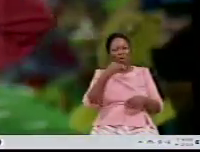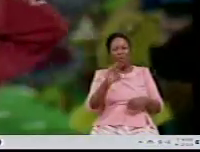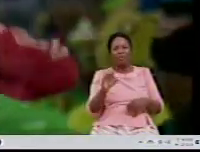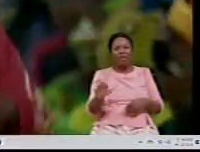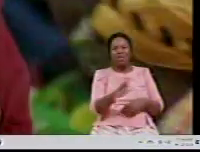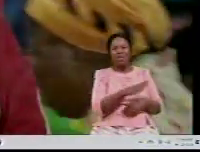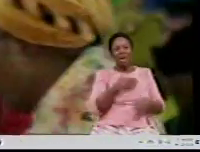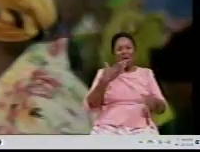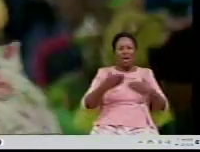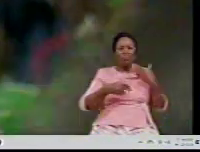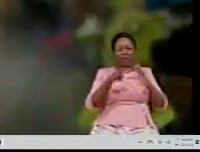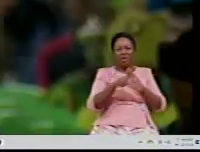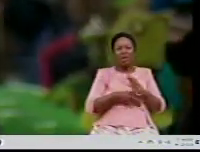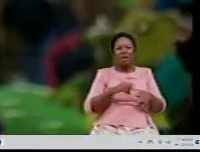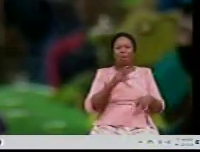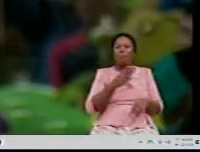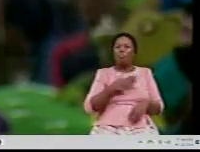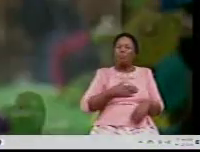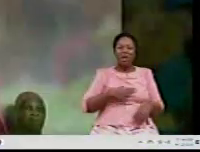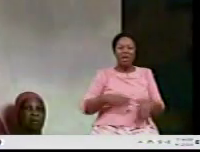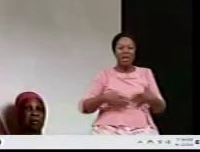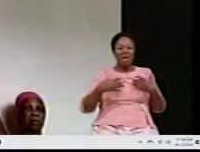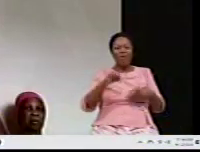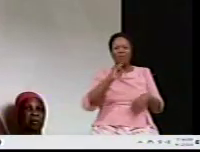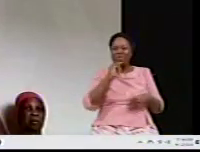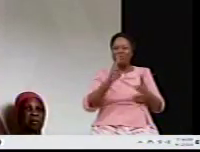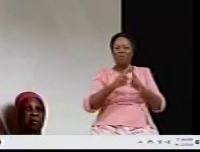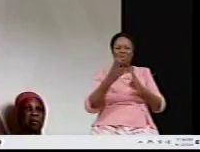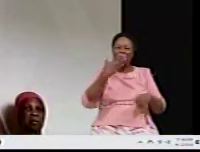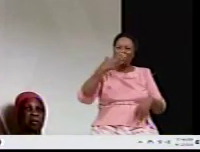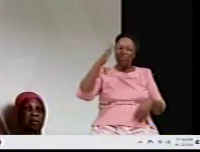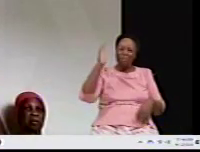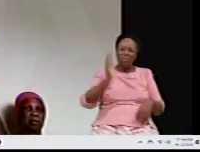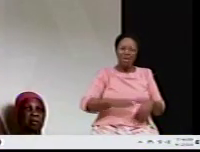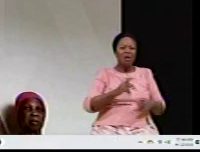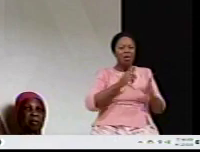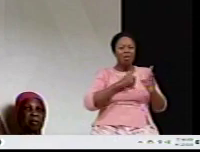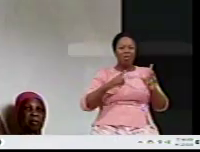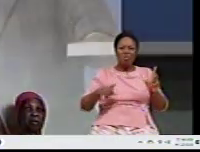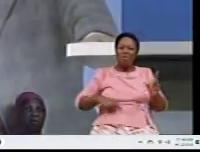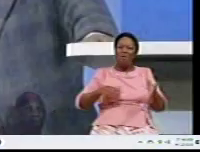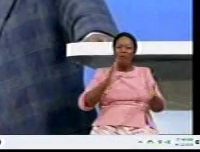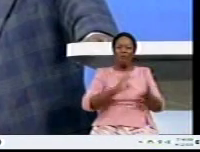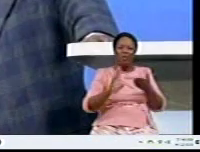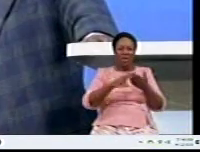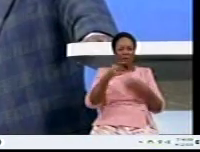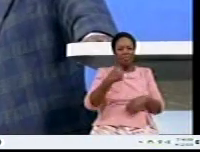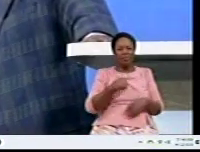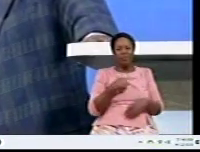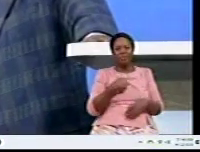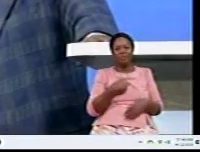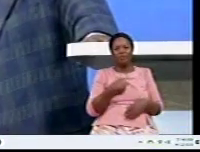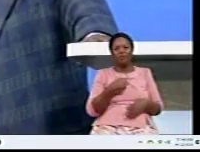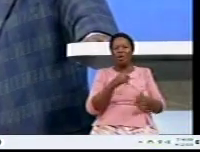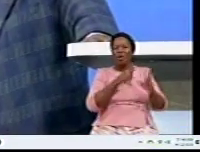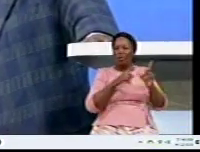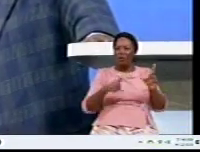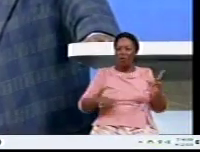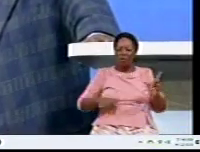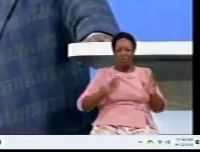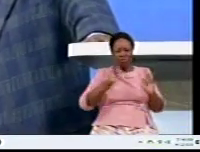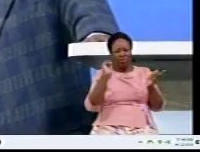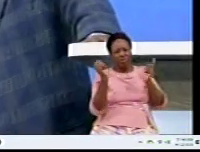joy. My life is injurious. Lord, forgive me. Lord, change